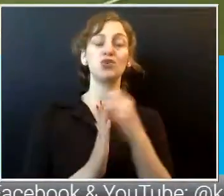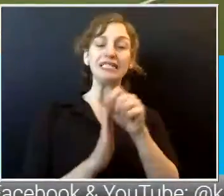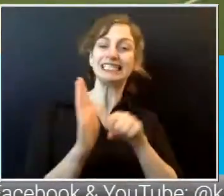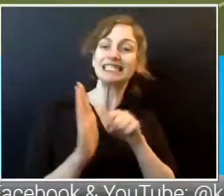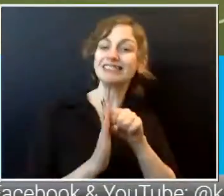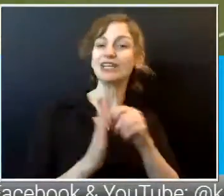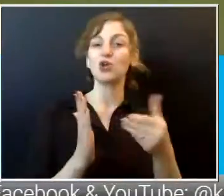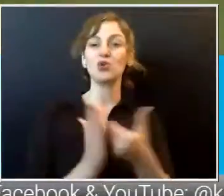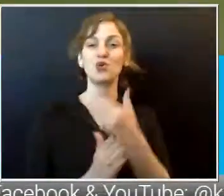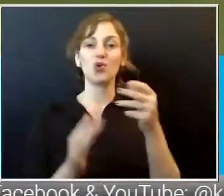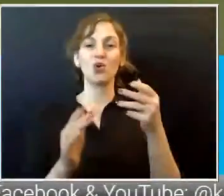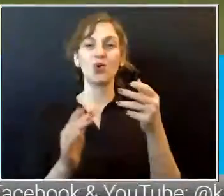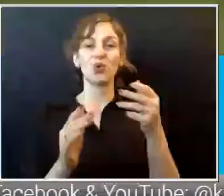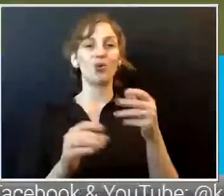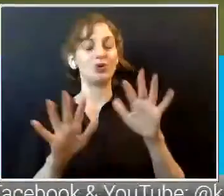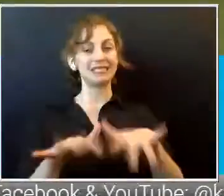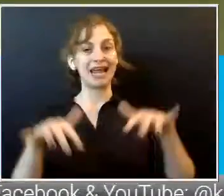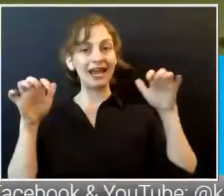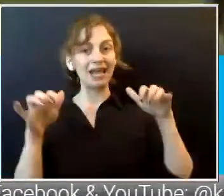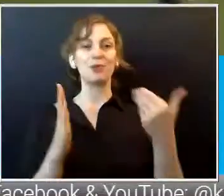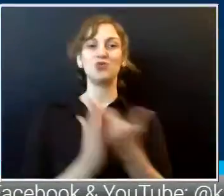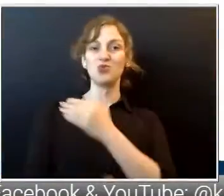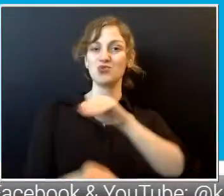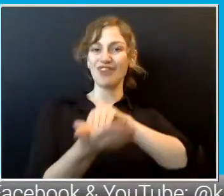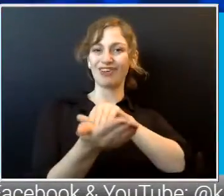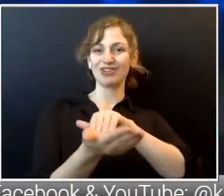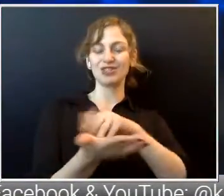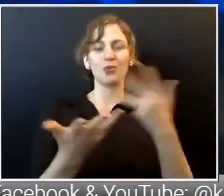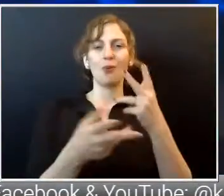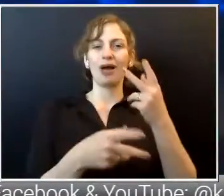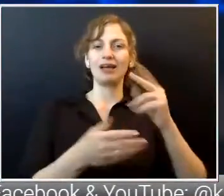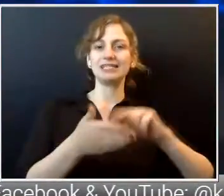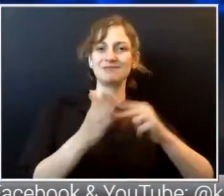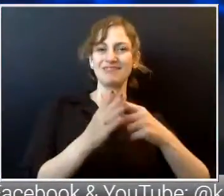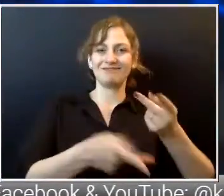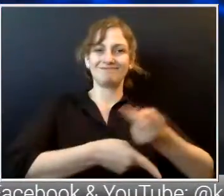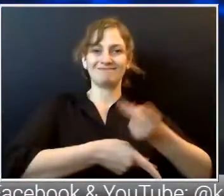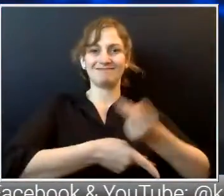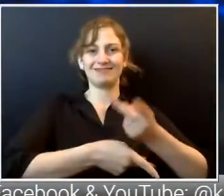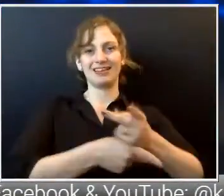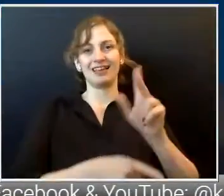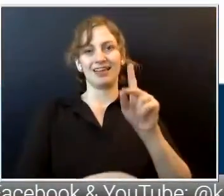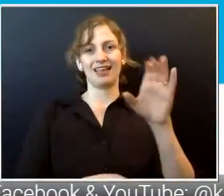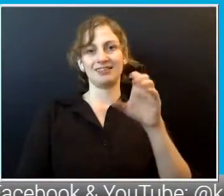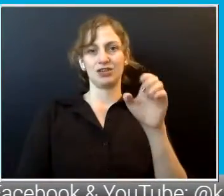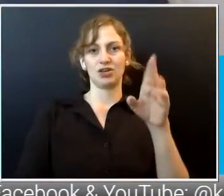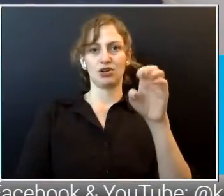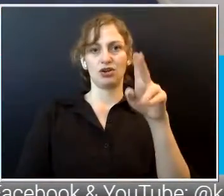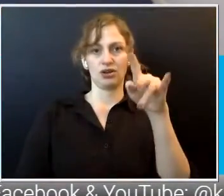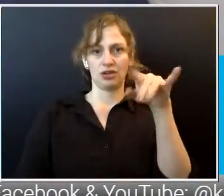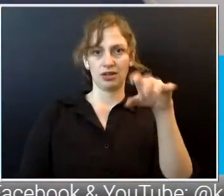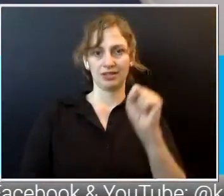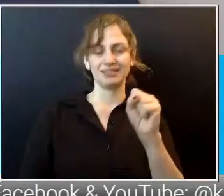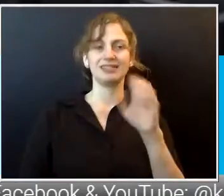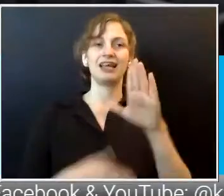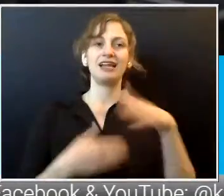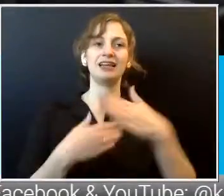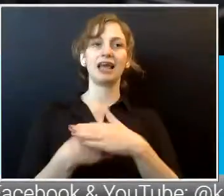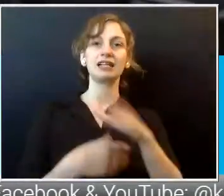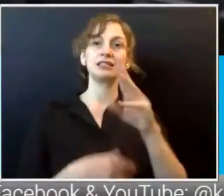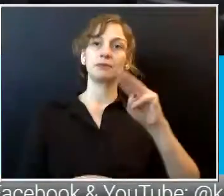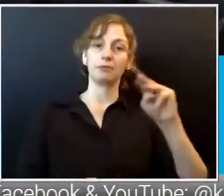healthcare provider. What does it mean to care for the Kansas City Current? I'm Jessica Lovell on the next Morning Medical Update. Meet the doctors